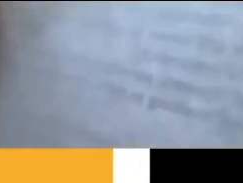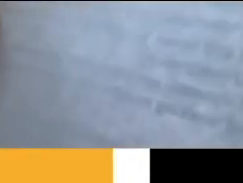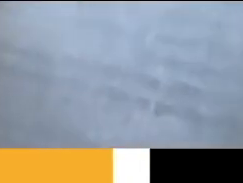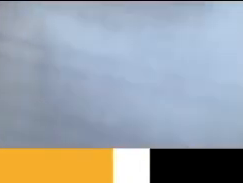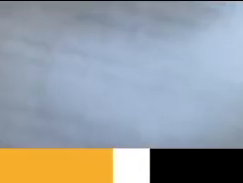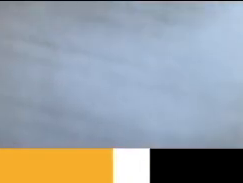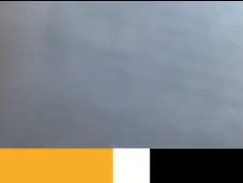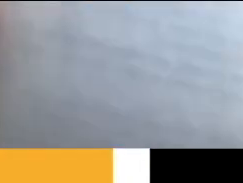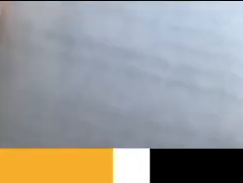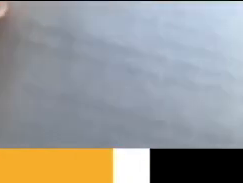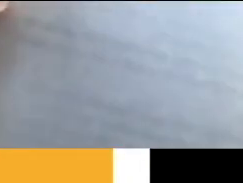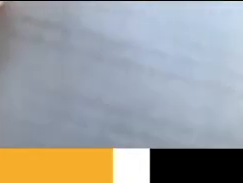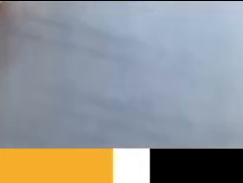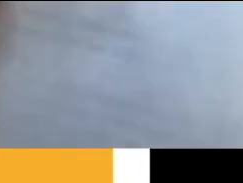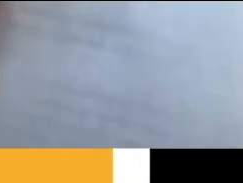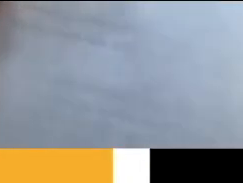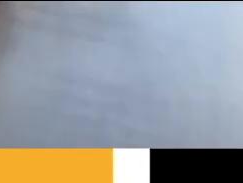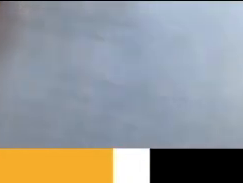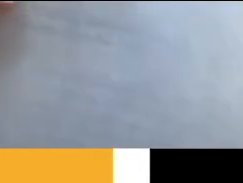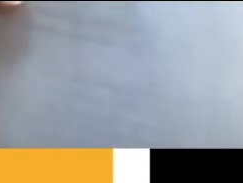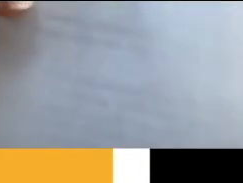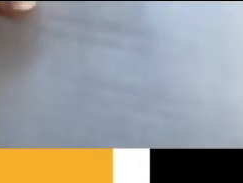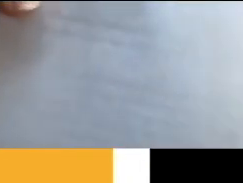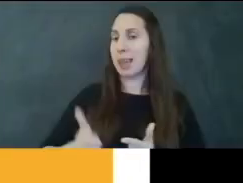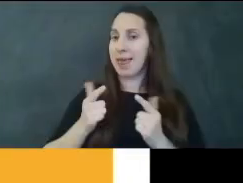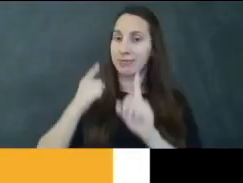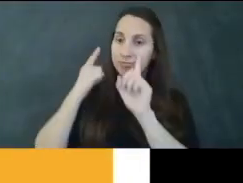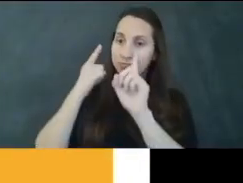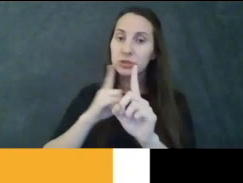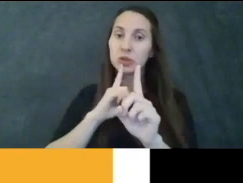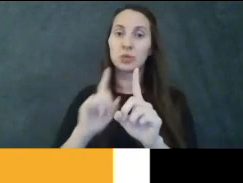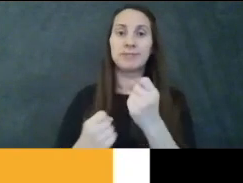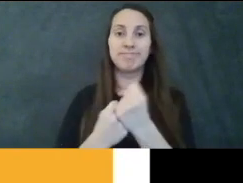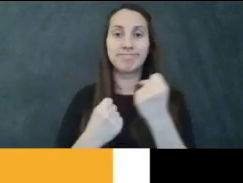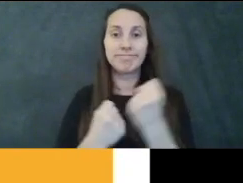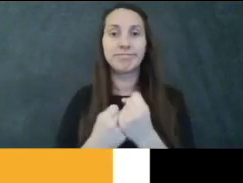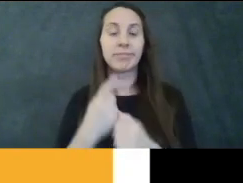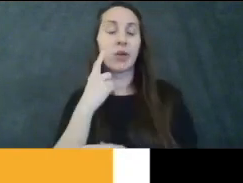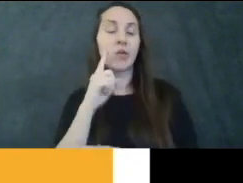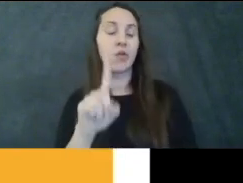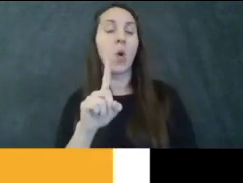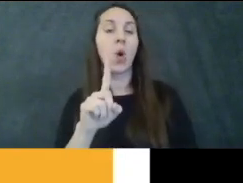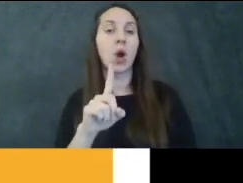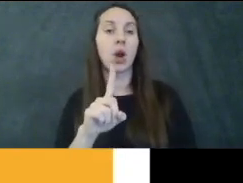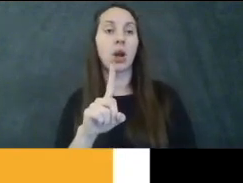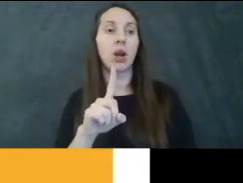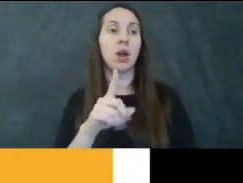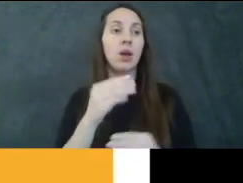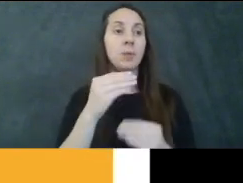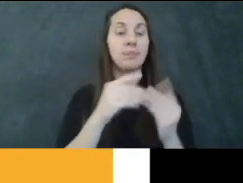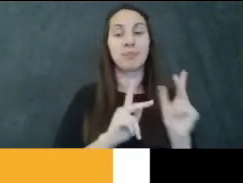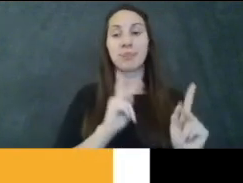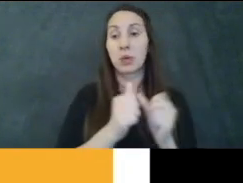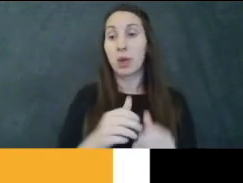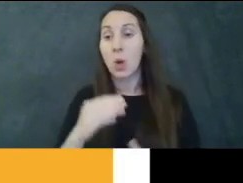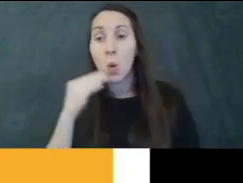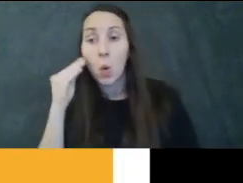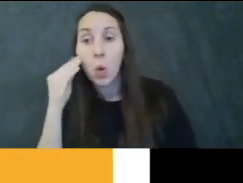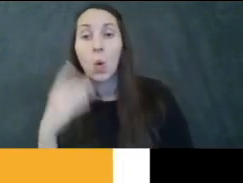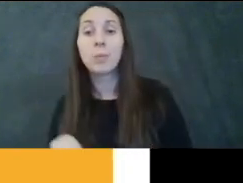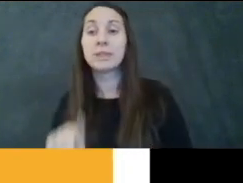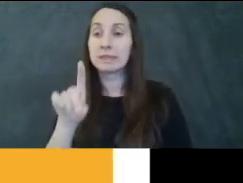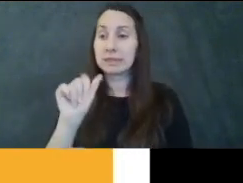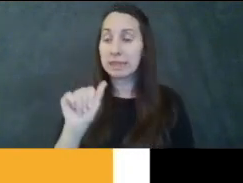Jones, who has made it her life's mission to advocate for the underprivileged, the destitute, and the homeless and the disabled. She's the founder and executive